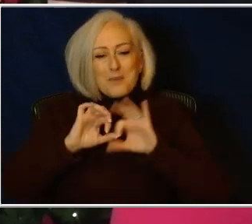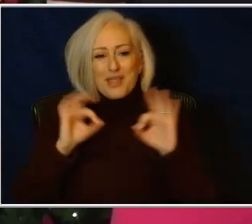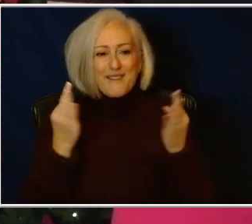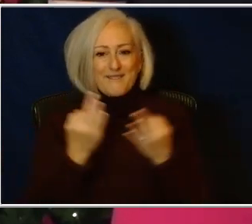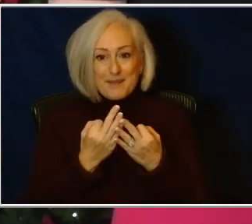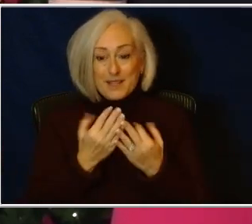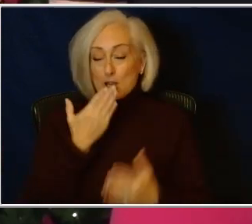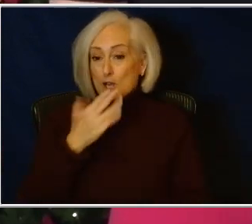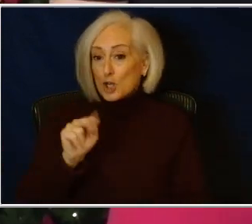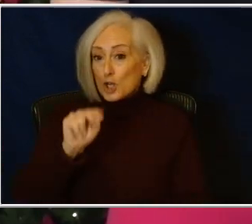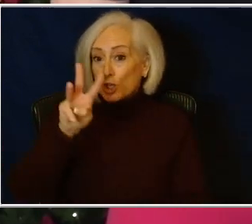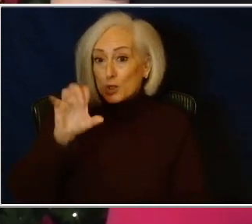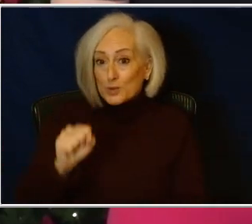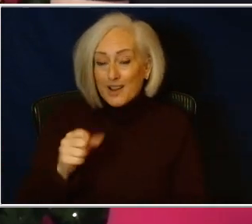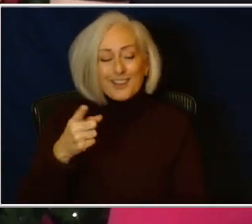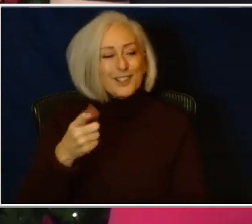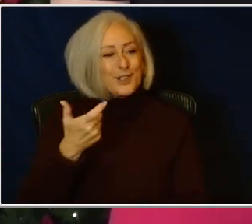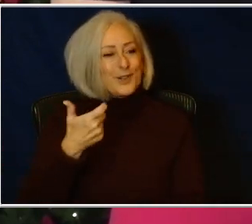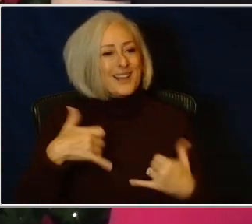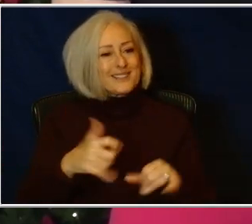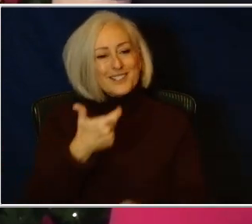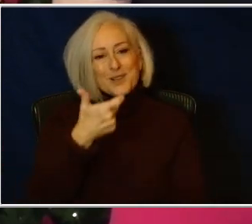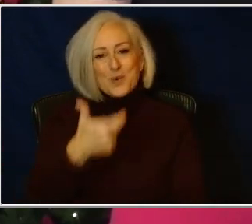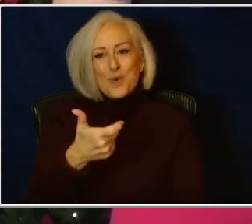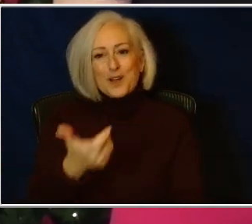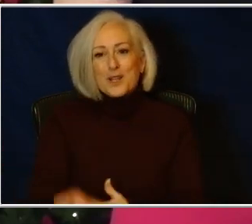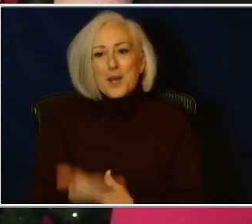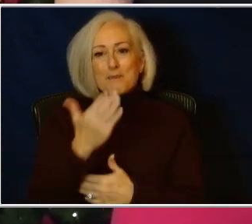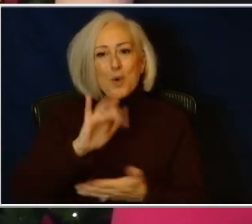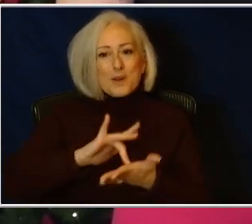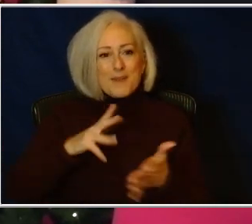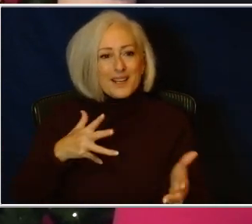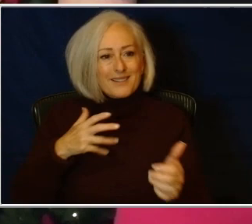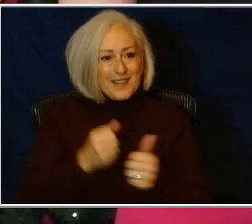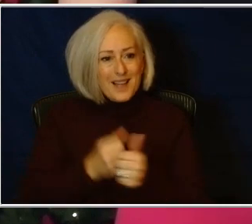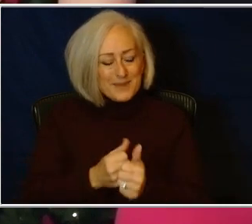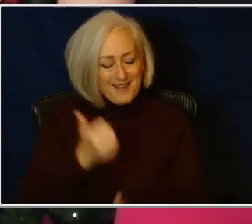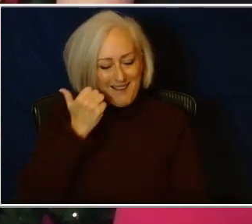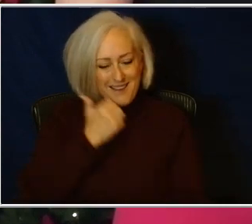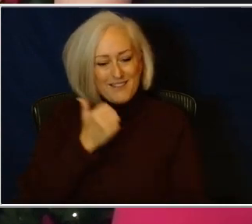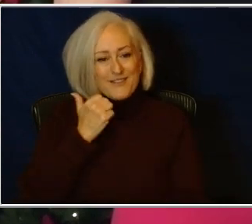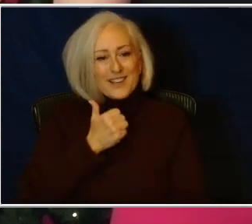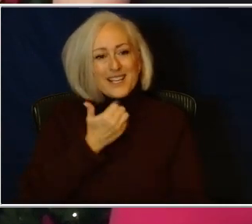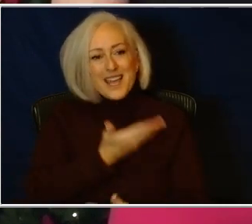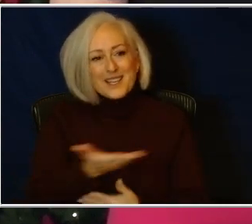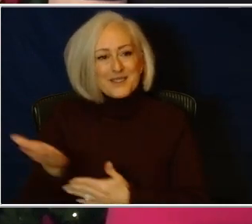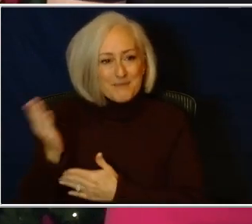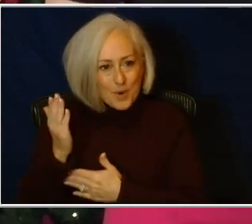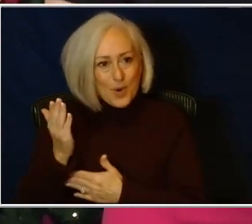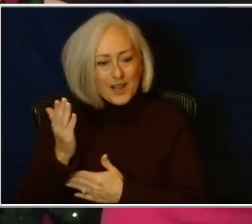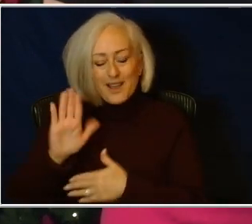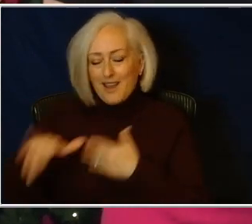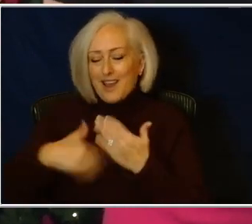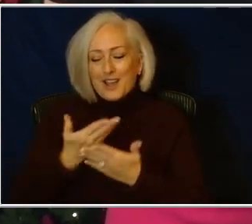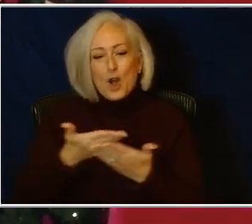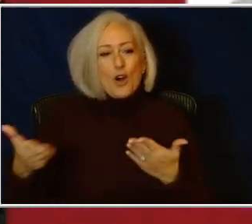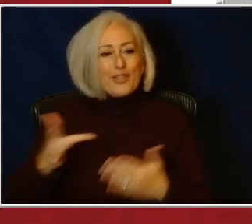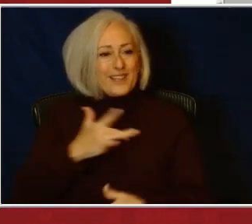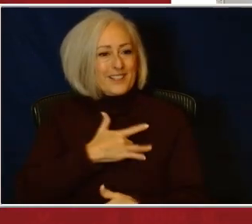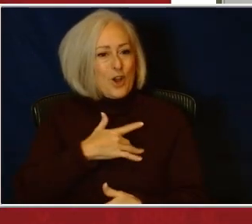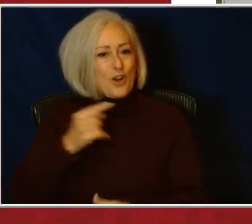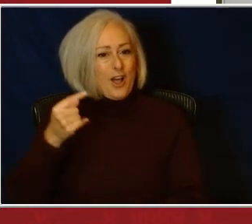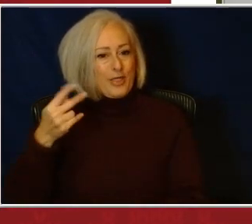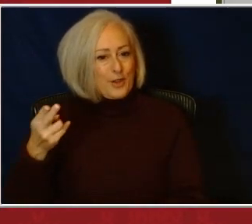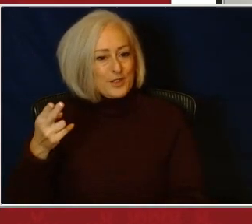is you'll still be able to watch our Morning Medical Update every weekday and All Things Heart on Thursdays. That's right. We have chosen some of our